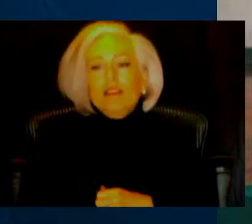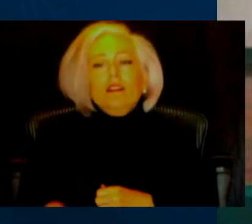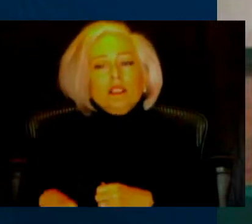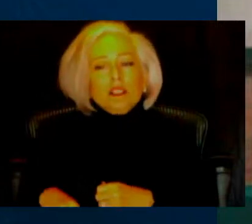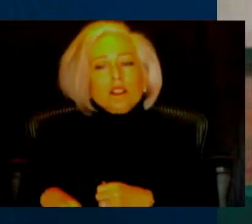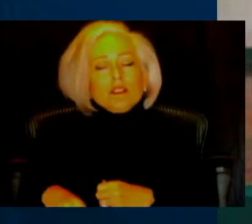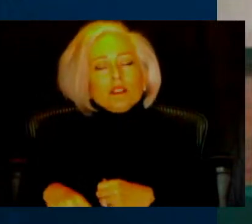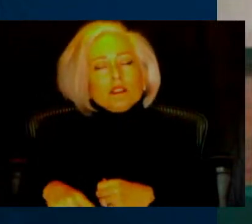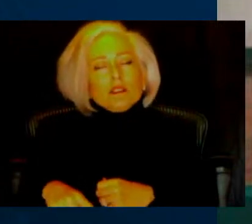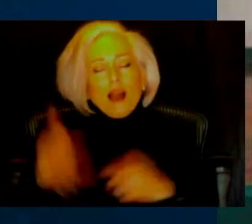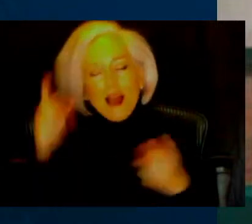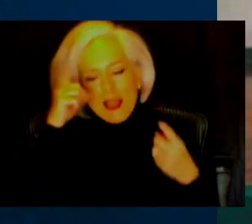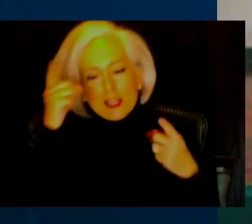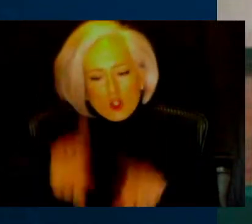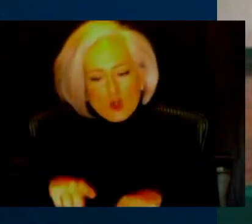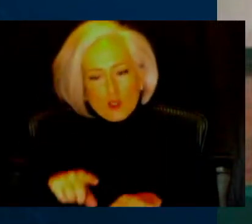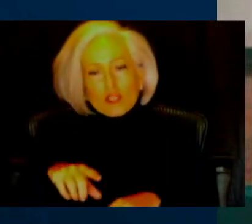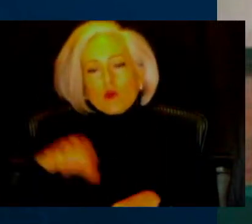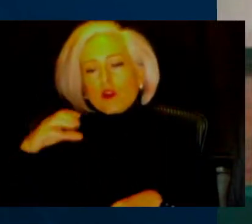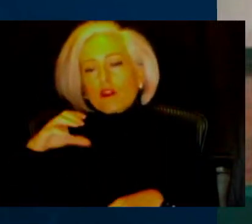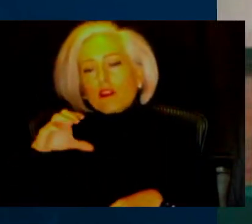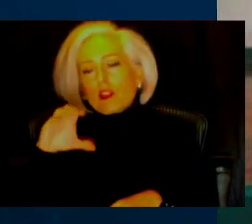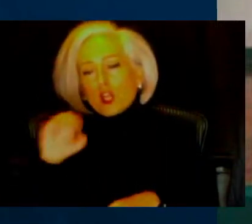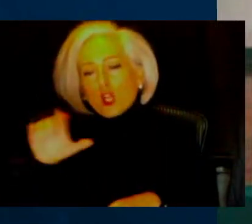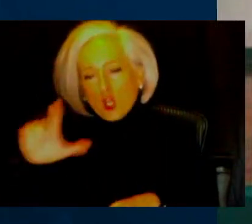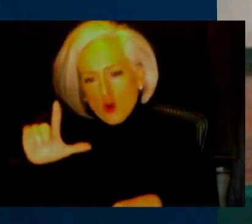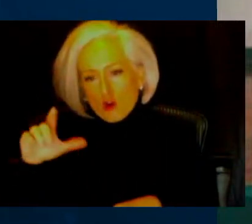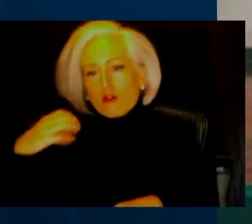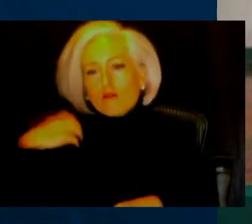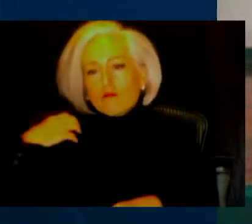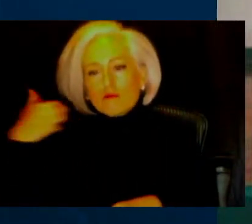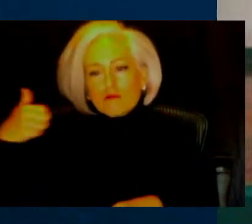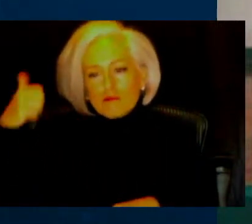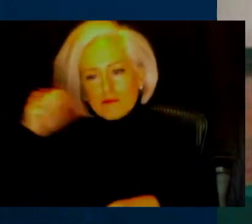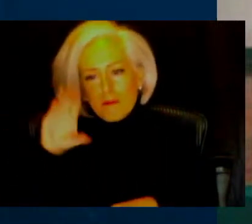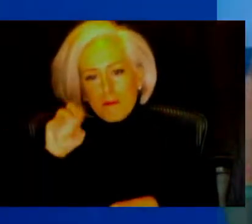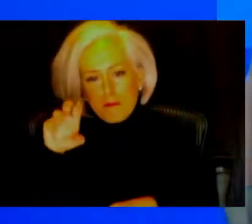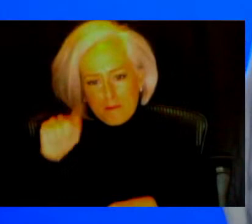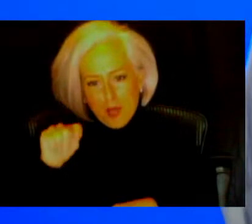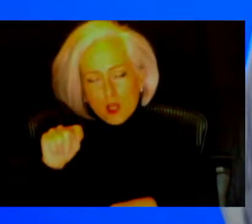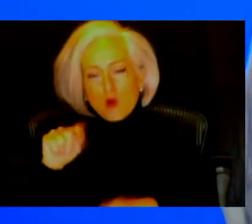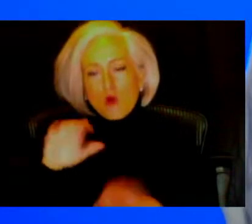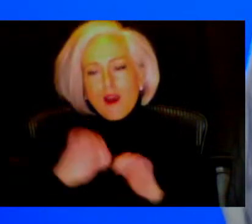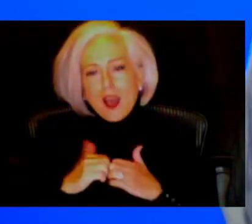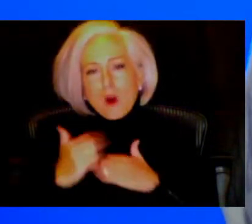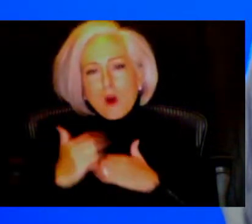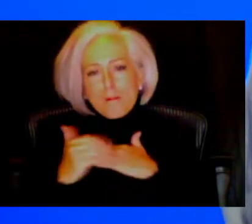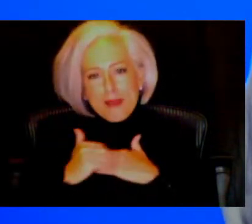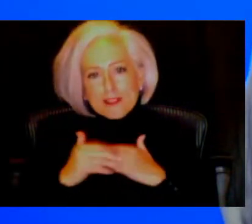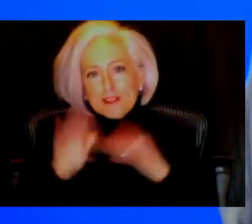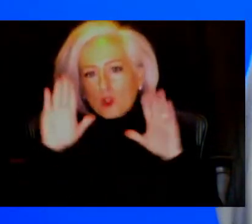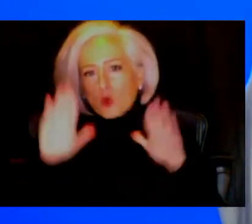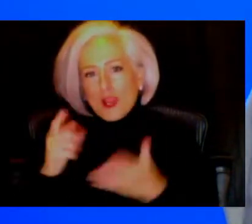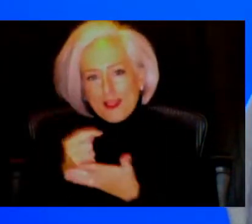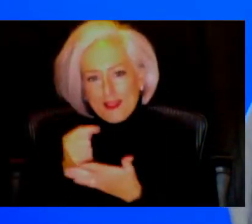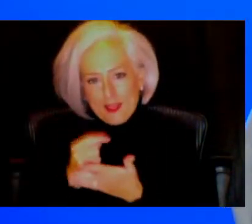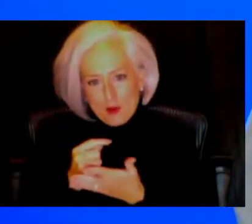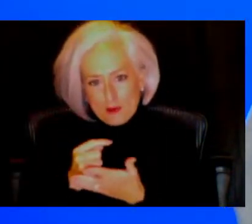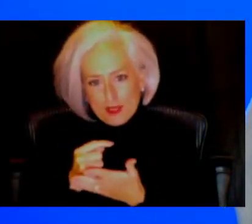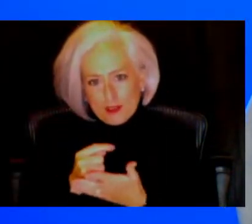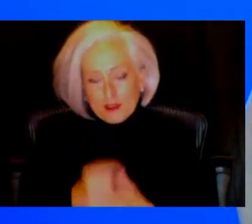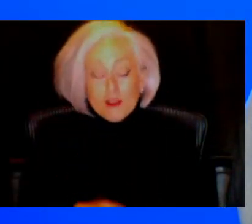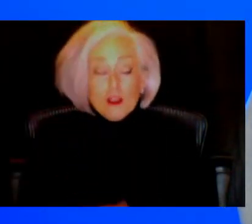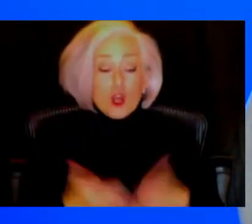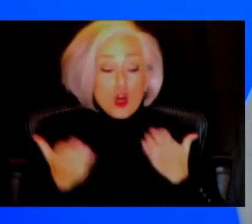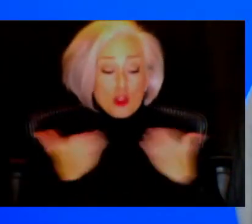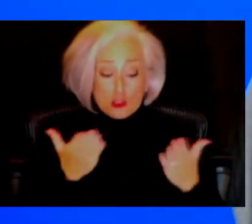be wonderful therapy, as well as the services that my husband was able to access